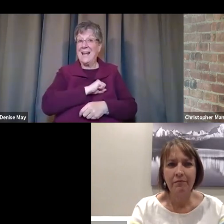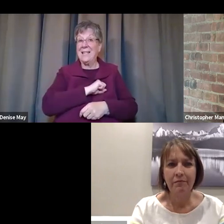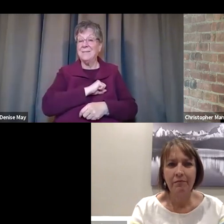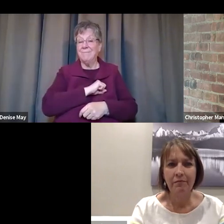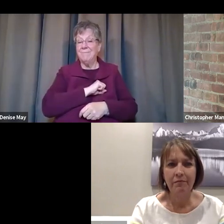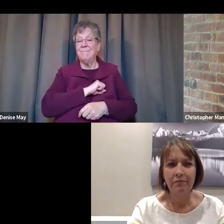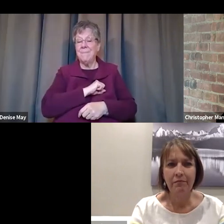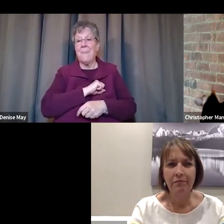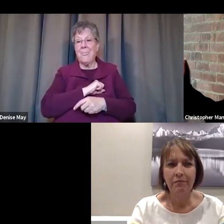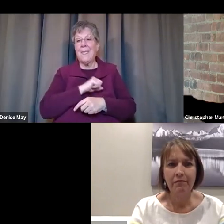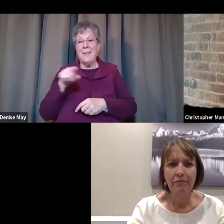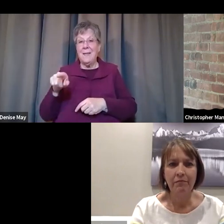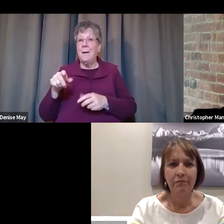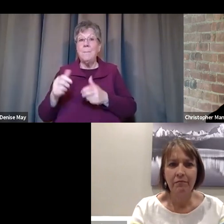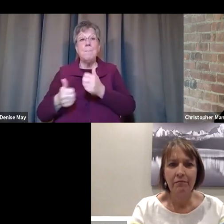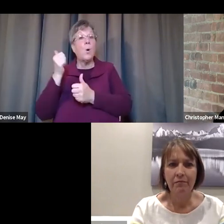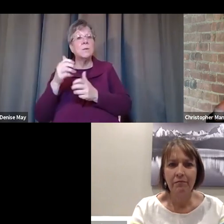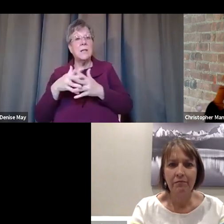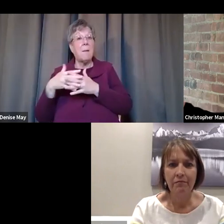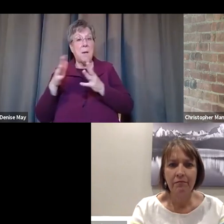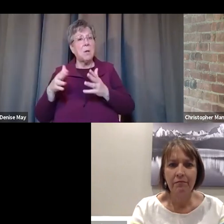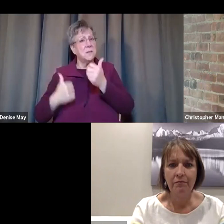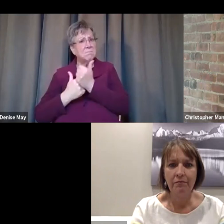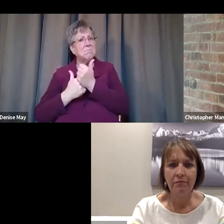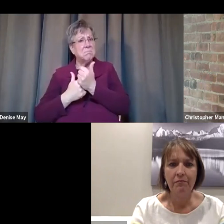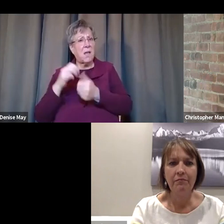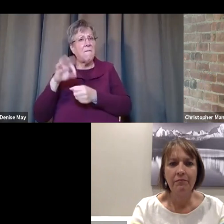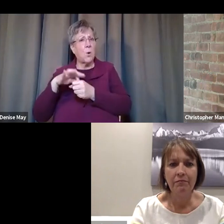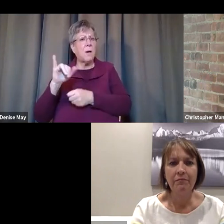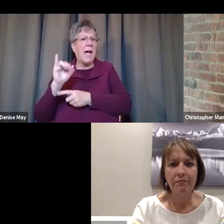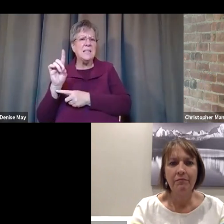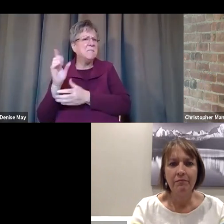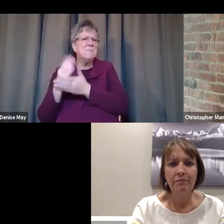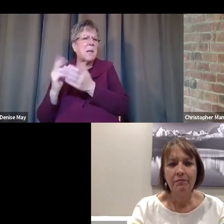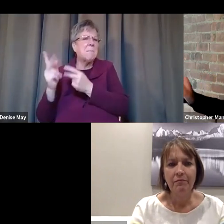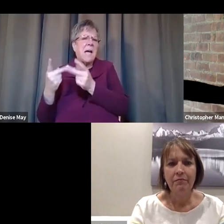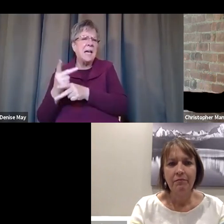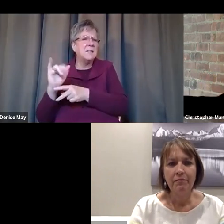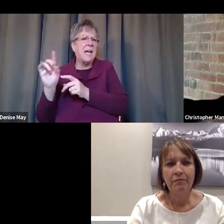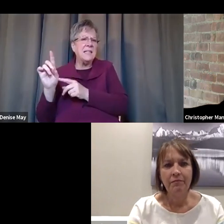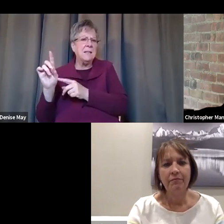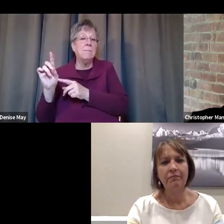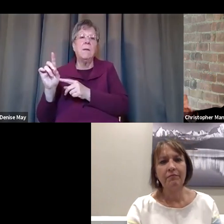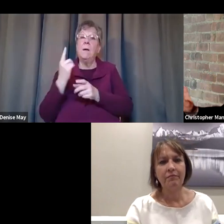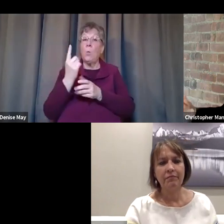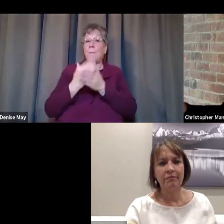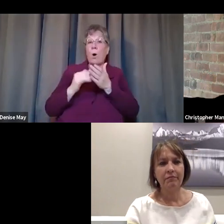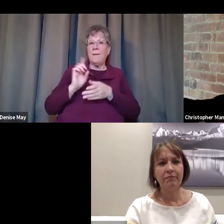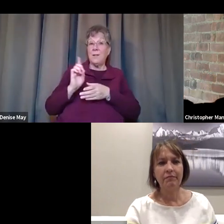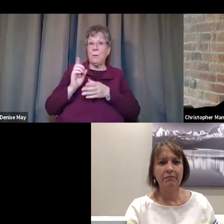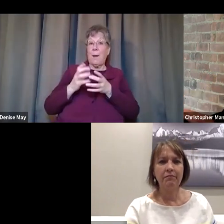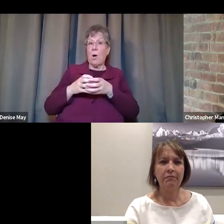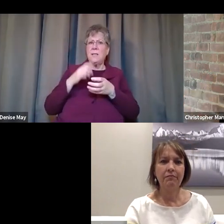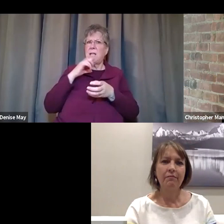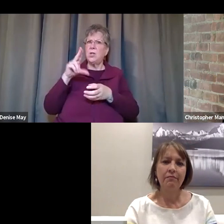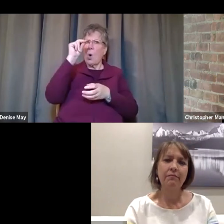the vast majority of Americans are in favor of voter ID of some form. Now there's a wing of the Democratic Party that says, no, not